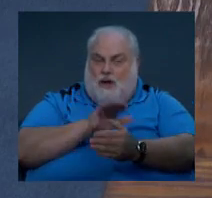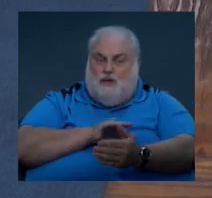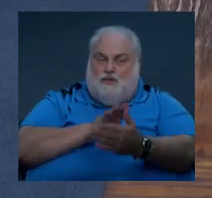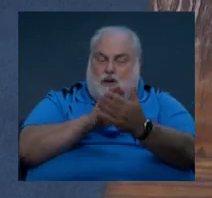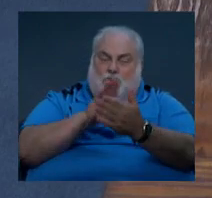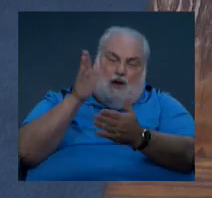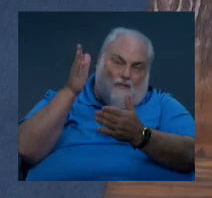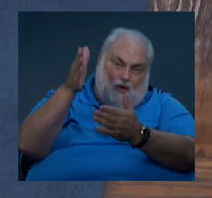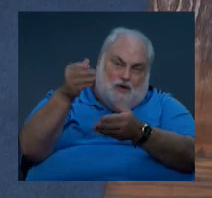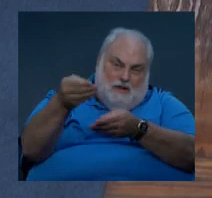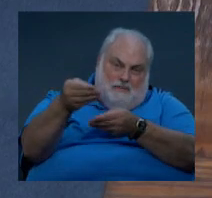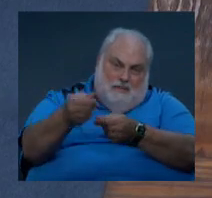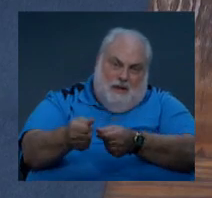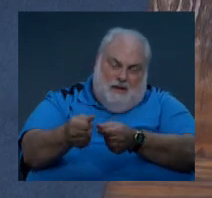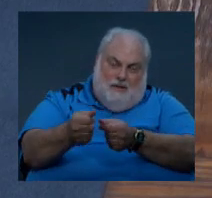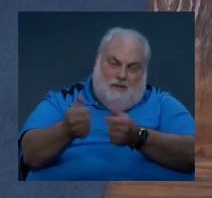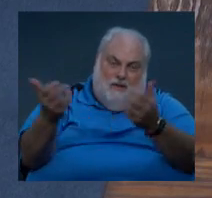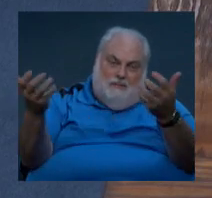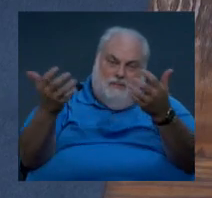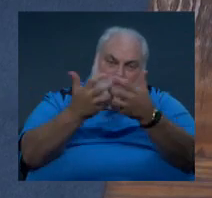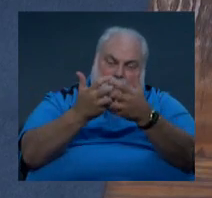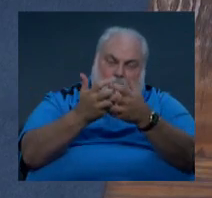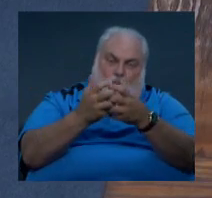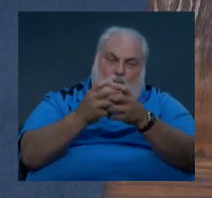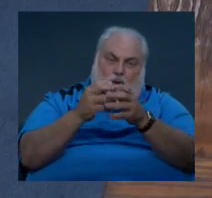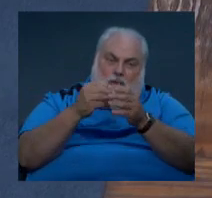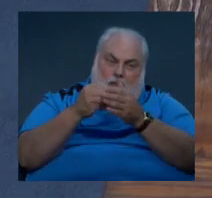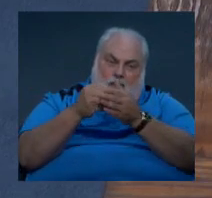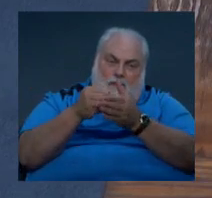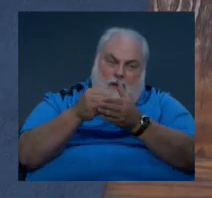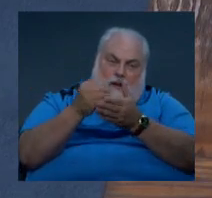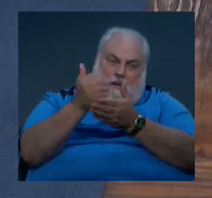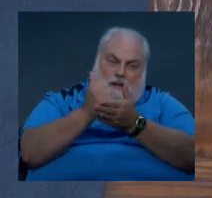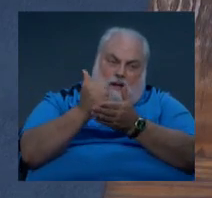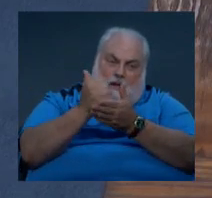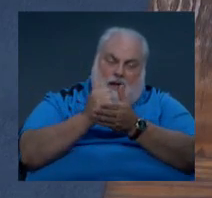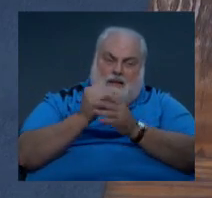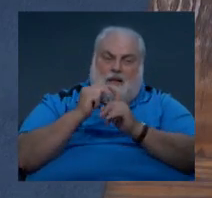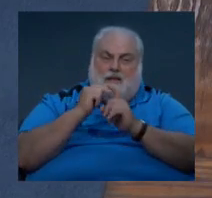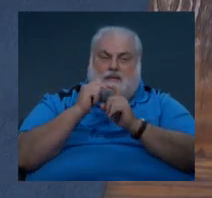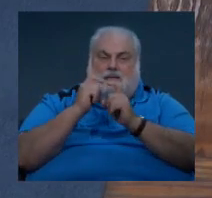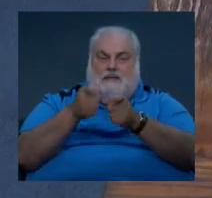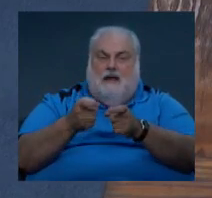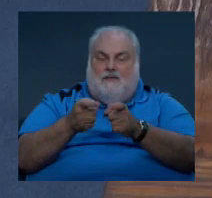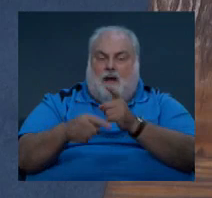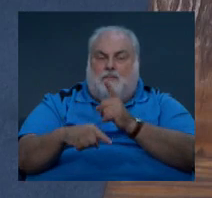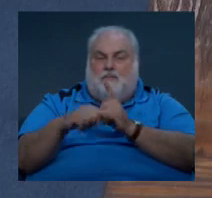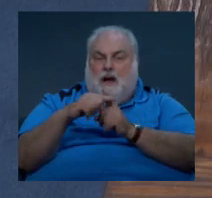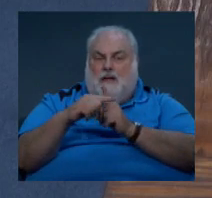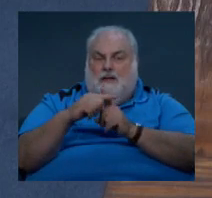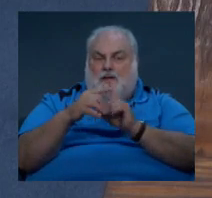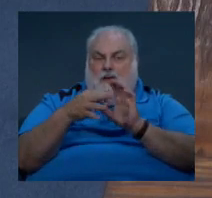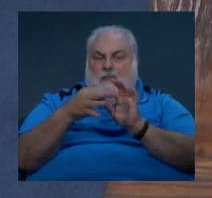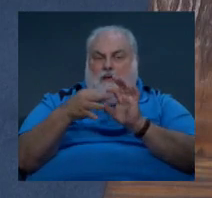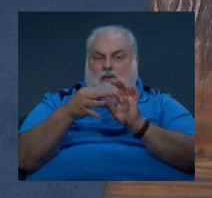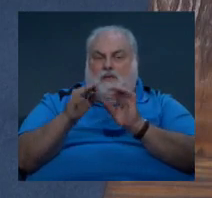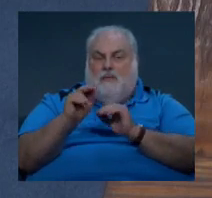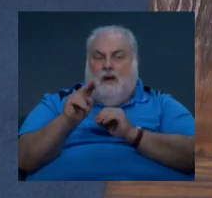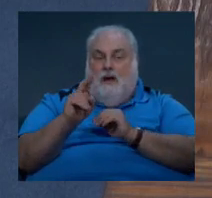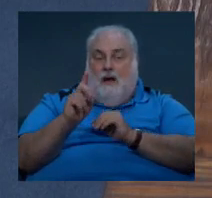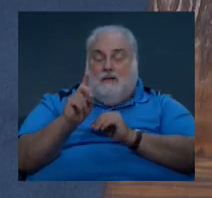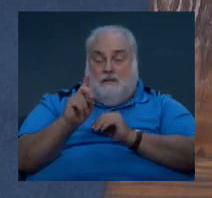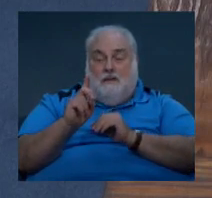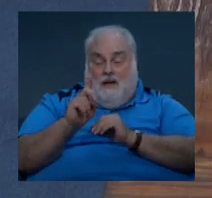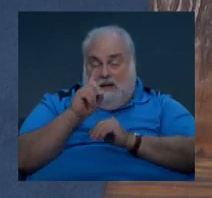future spending to bring it in line with recurring revenues, and that will send a positive message to our bondholders, because I am